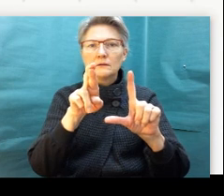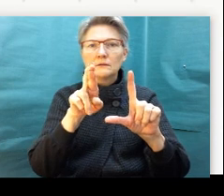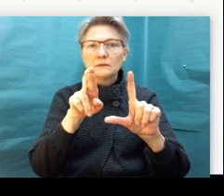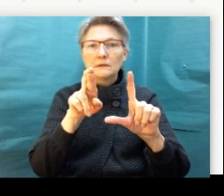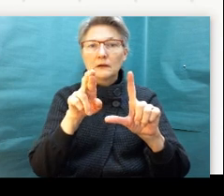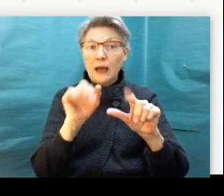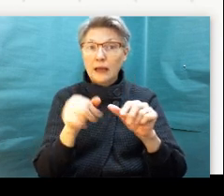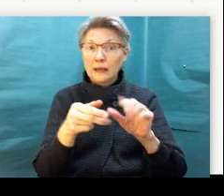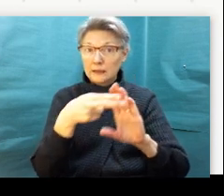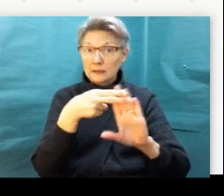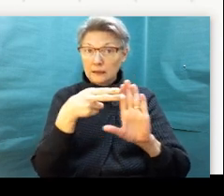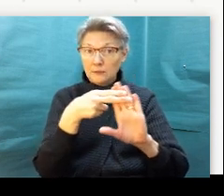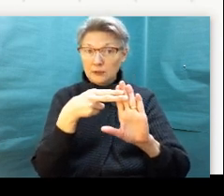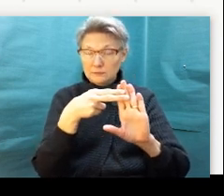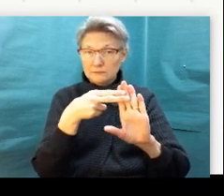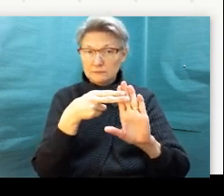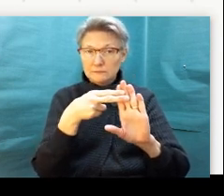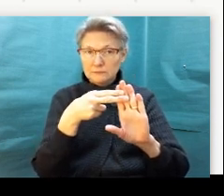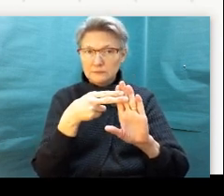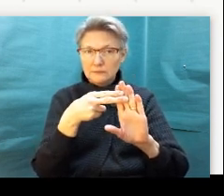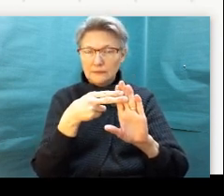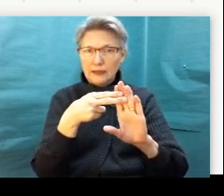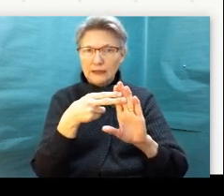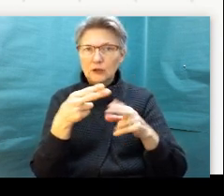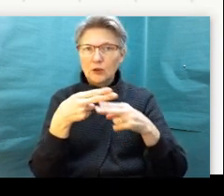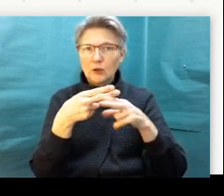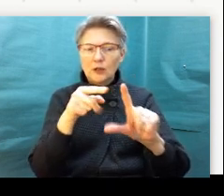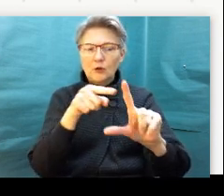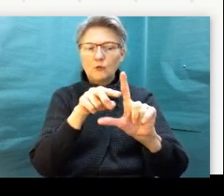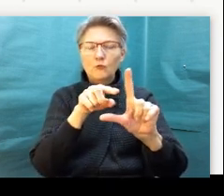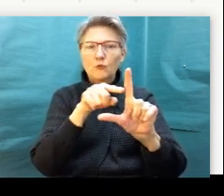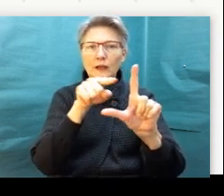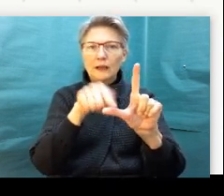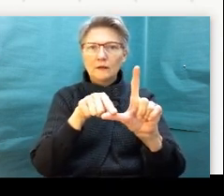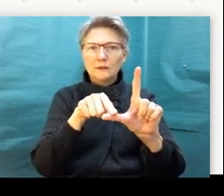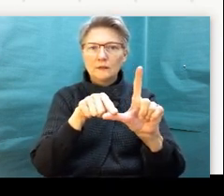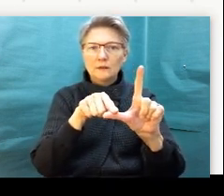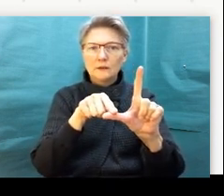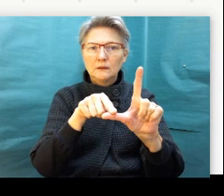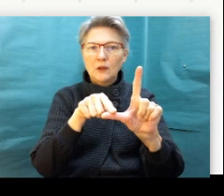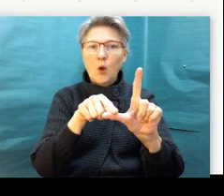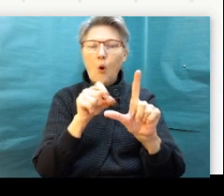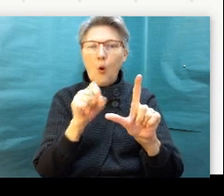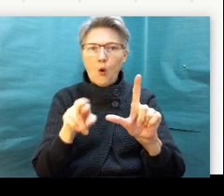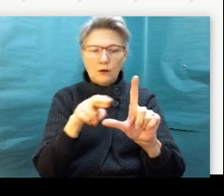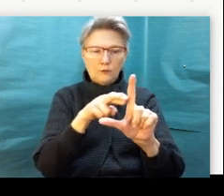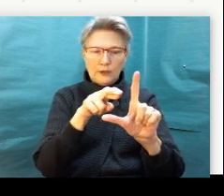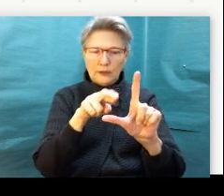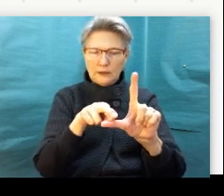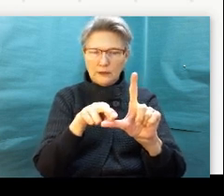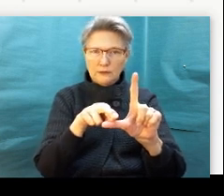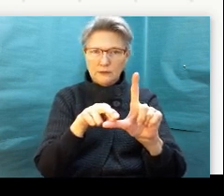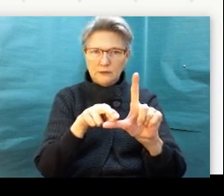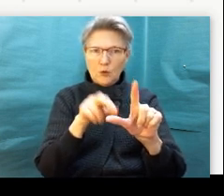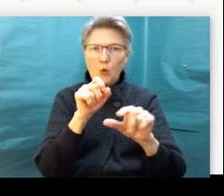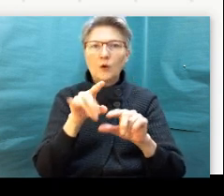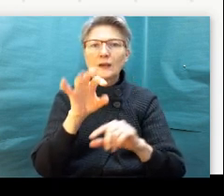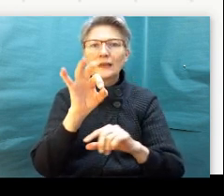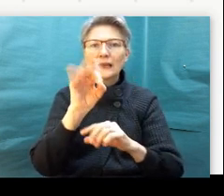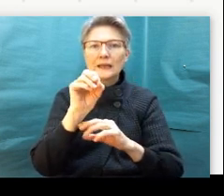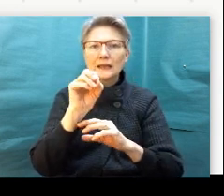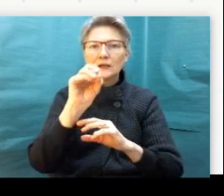can classify this as a right angle, or I can call it a 90-degree